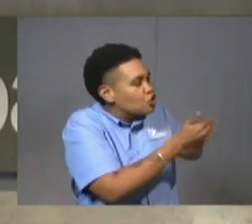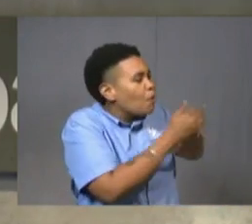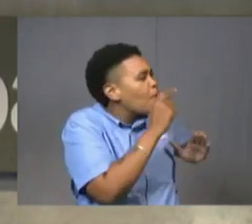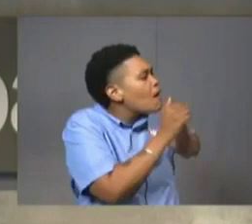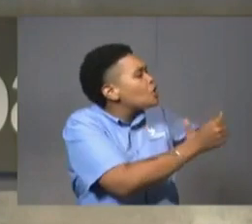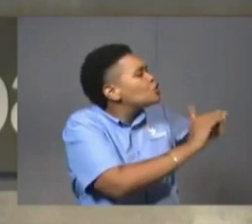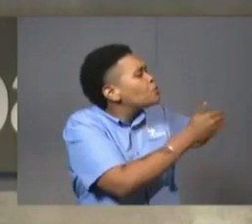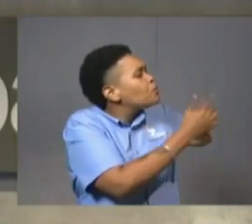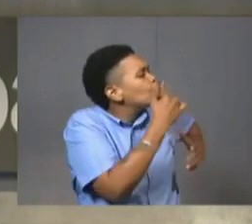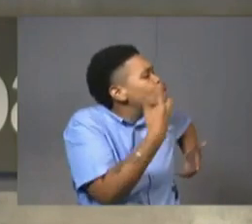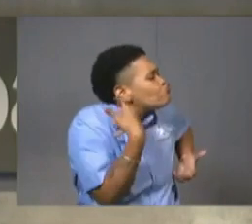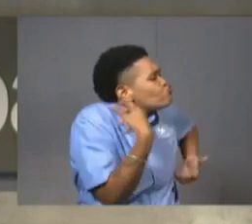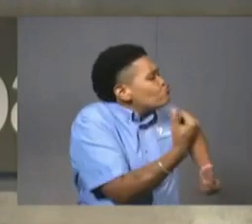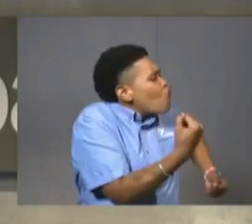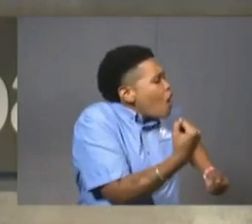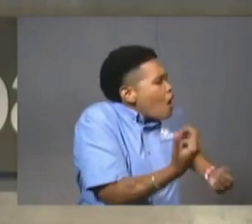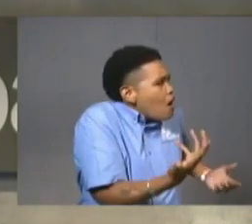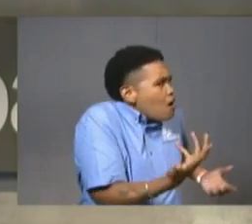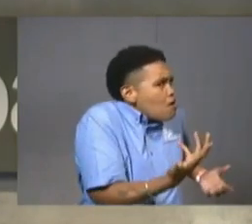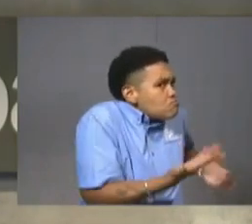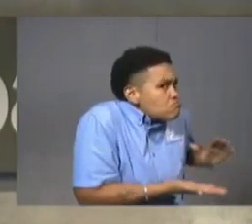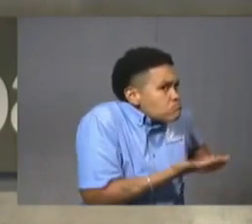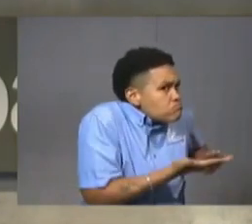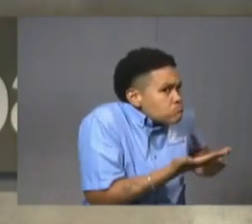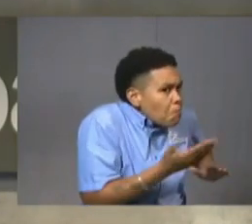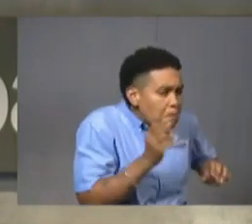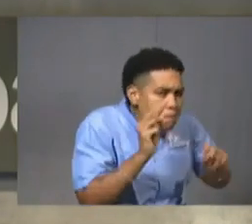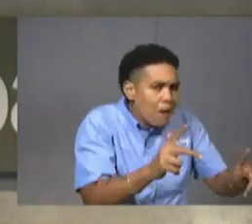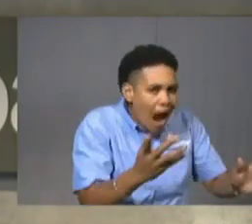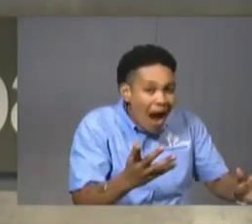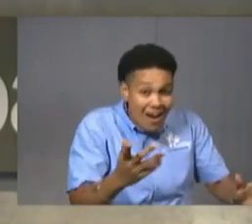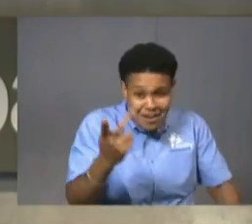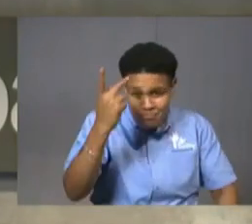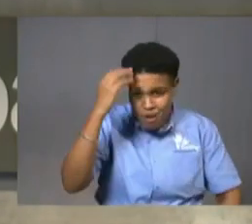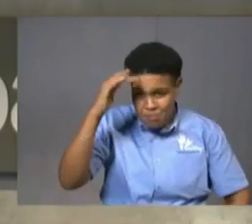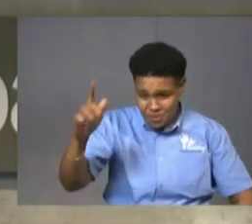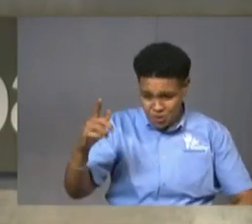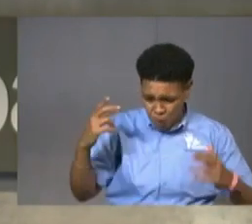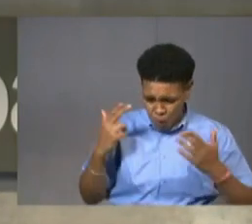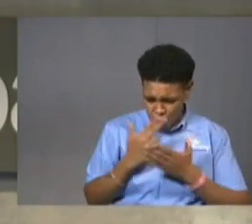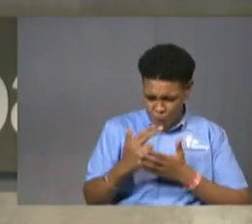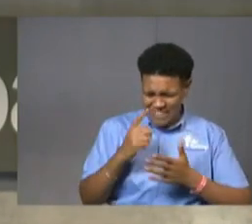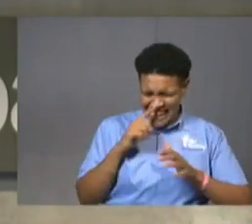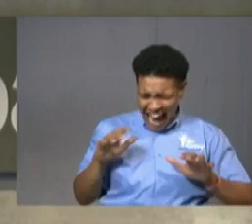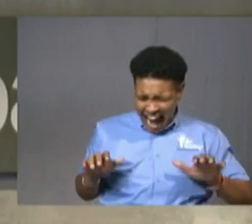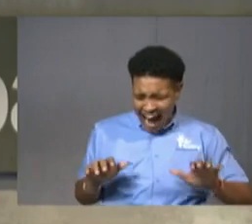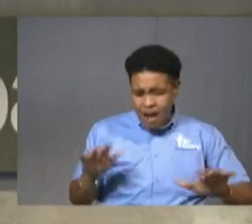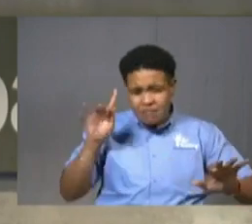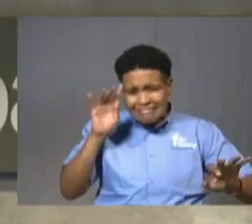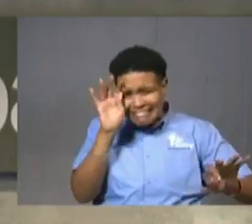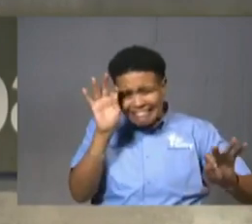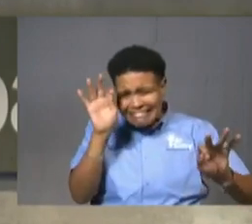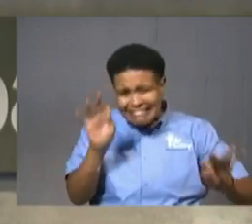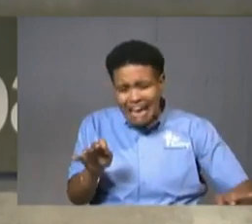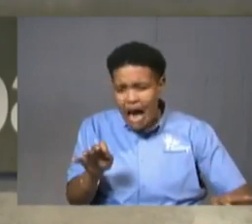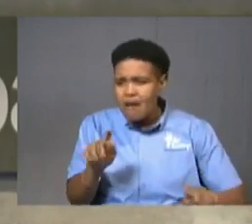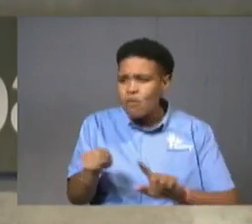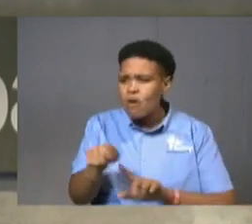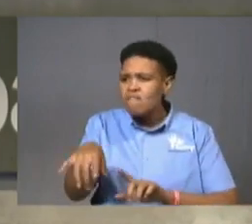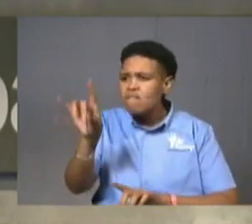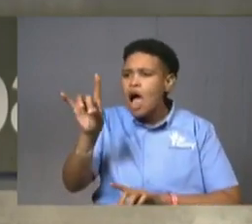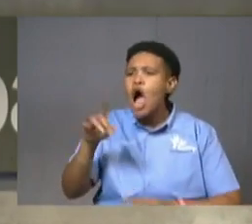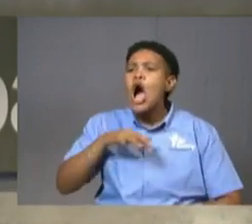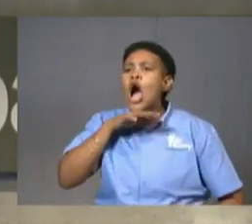strong recovery. Prime Minister Andrew Holness has acted decisively when instances of corruption have